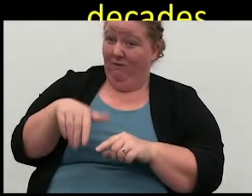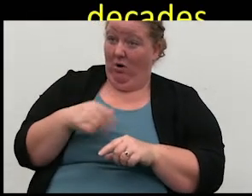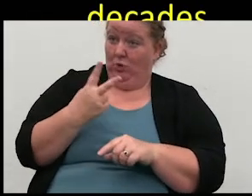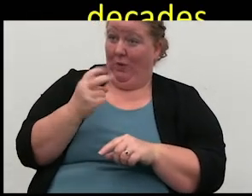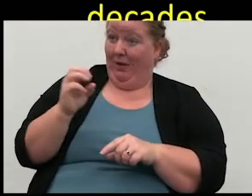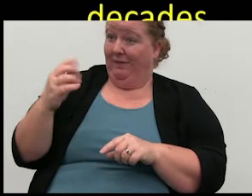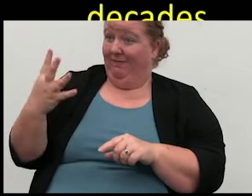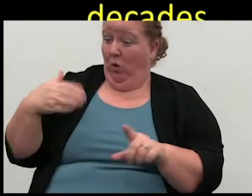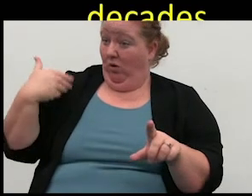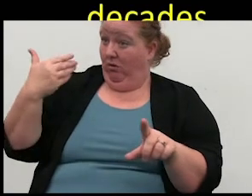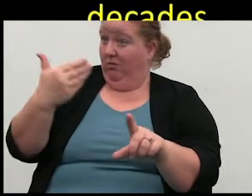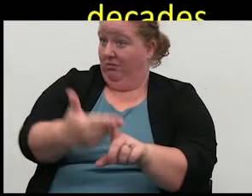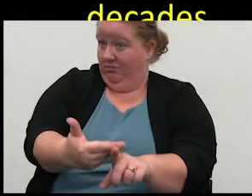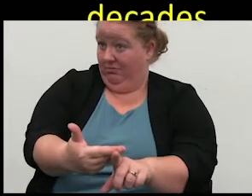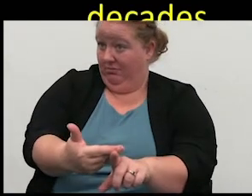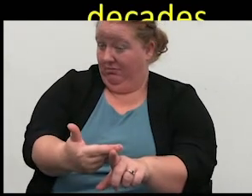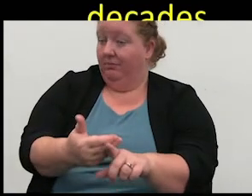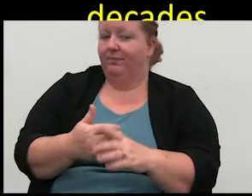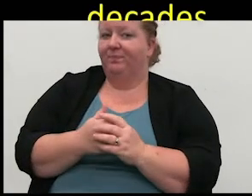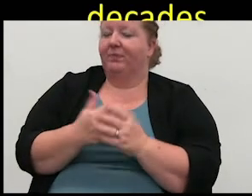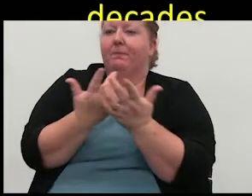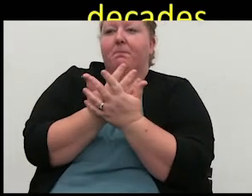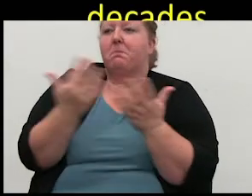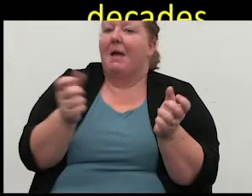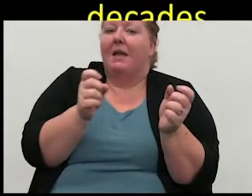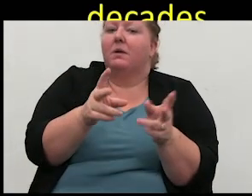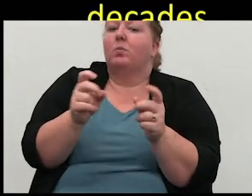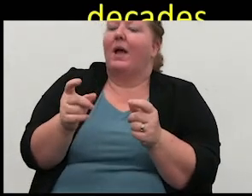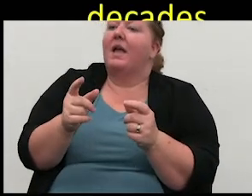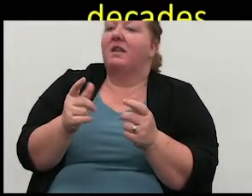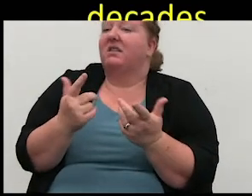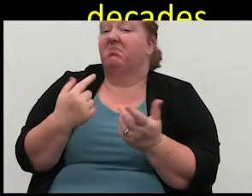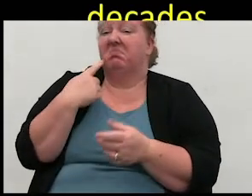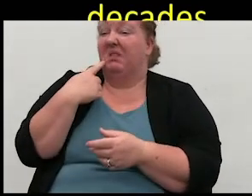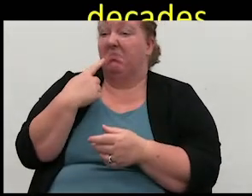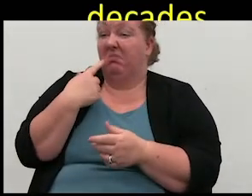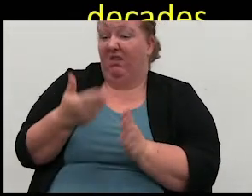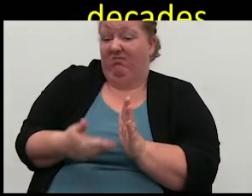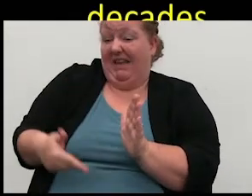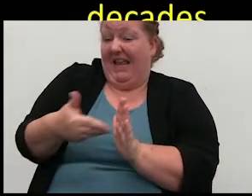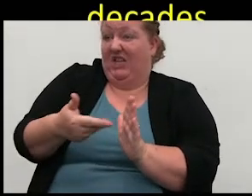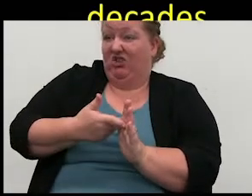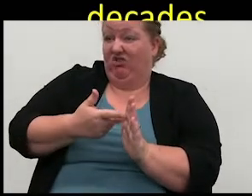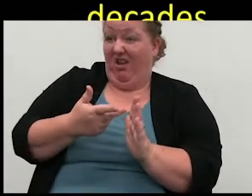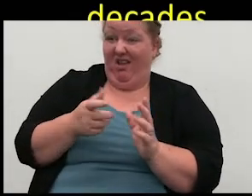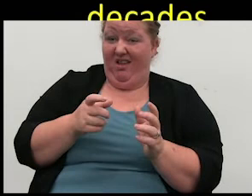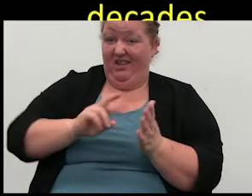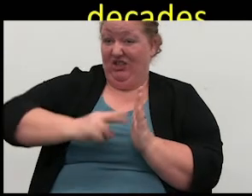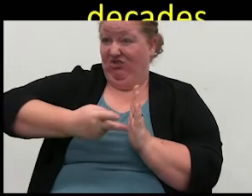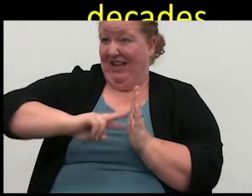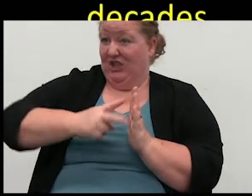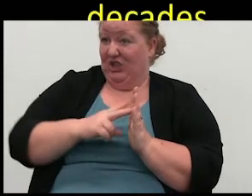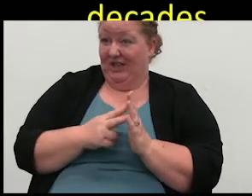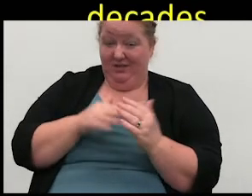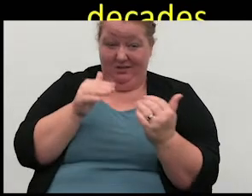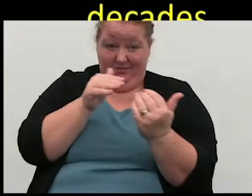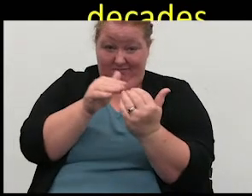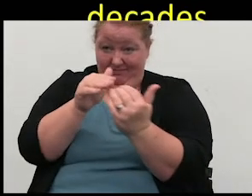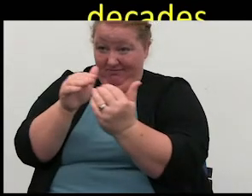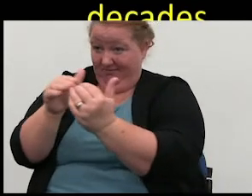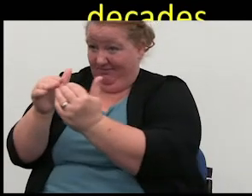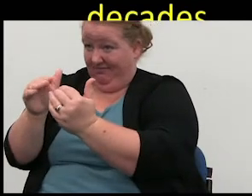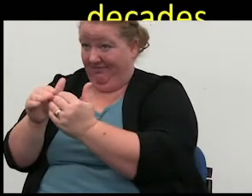2004. Indeed, in many ways, they're simply an extension of tactics employed to target voters at the aggregate level